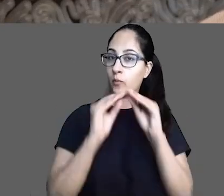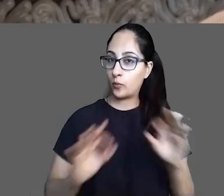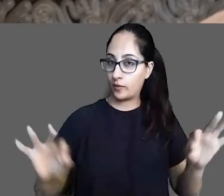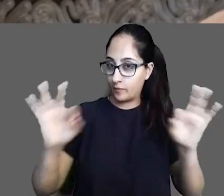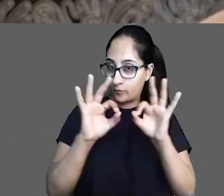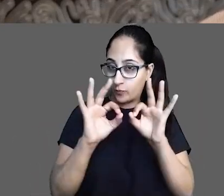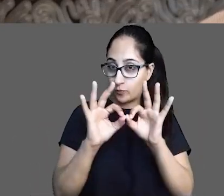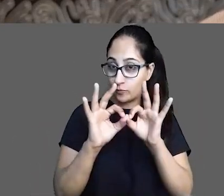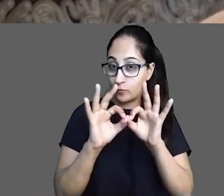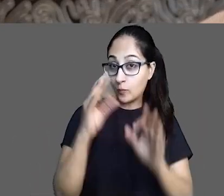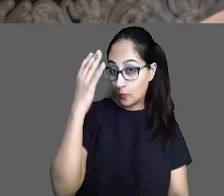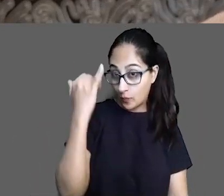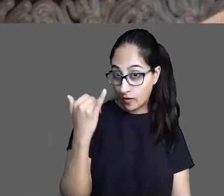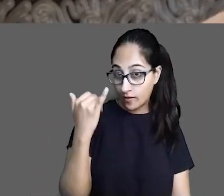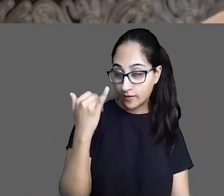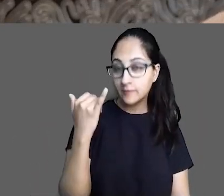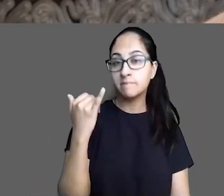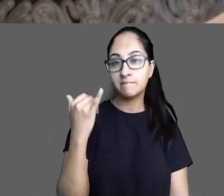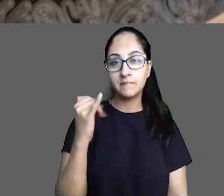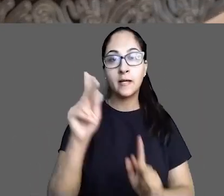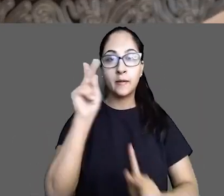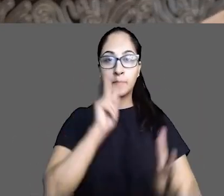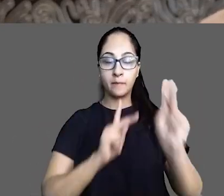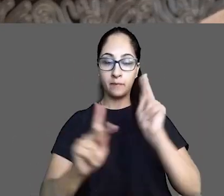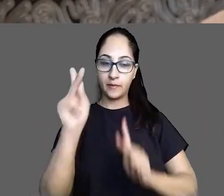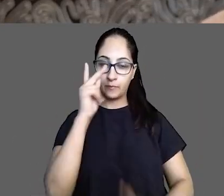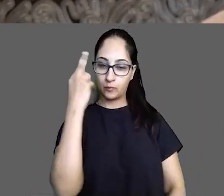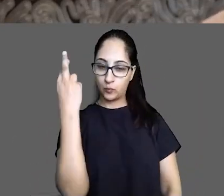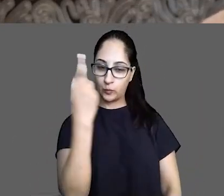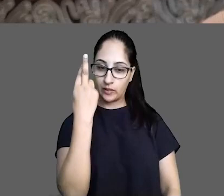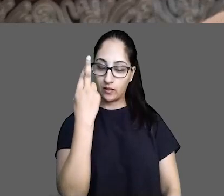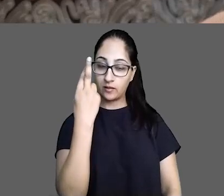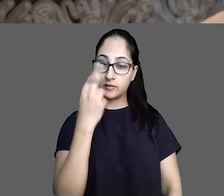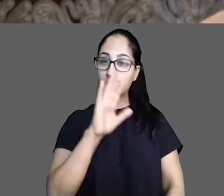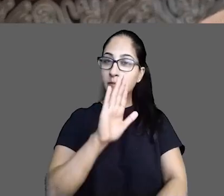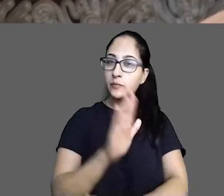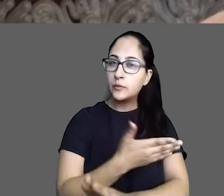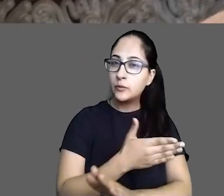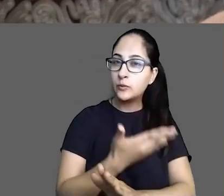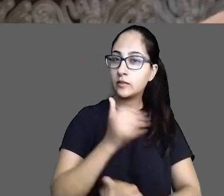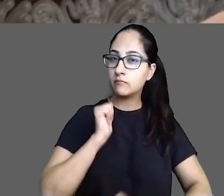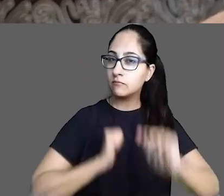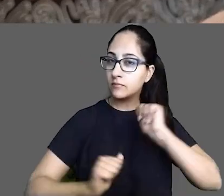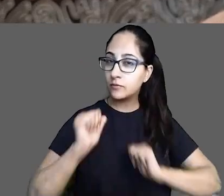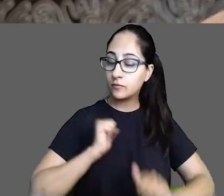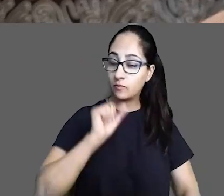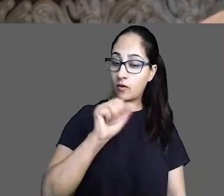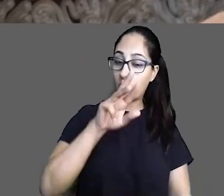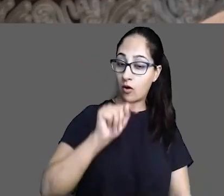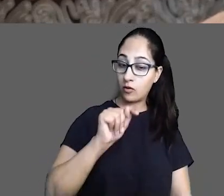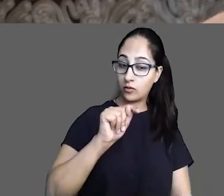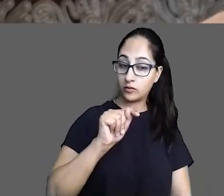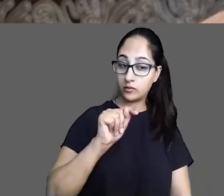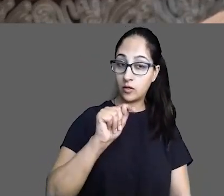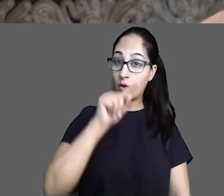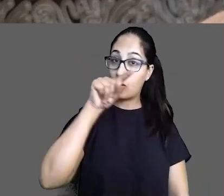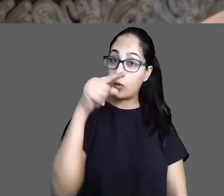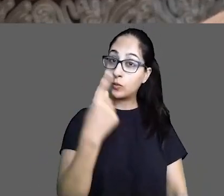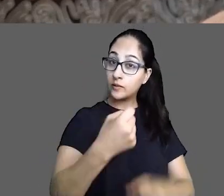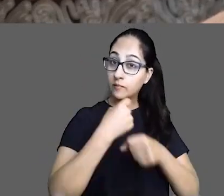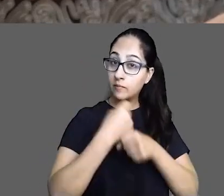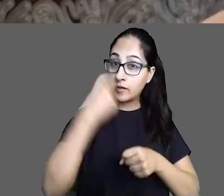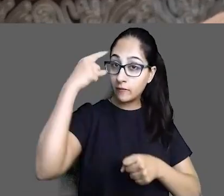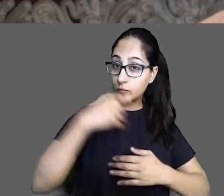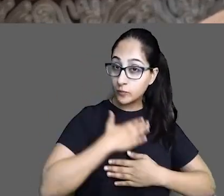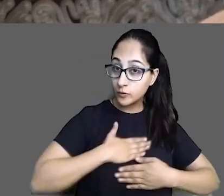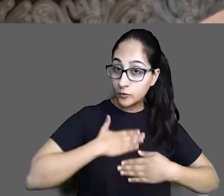underlines the importance of the music program at this particular moment is that we begin to understand that the concept of music and art